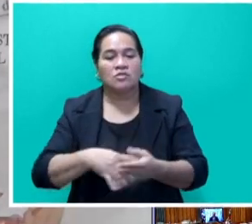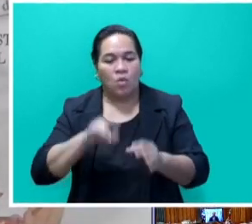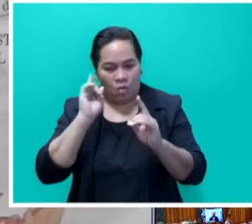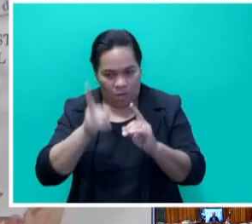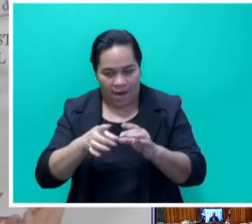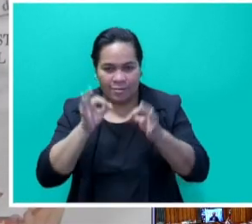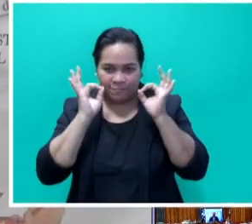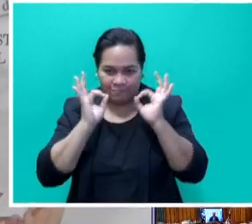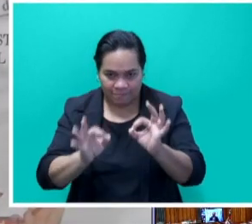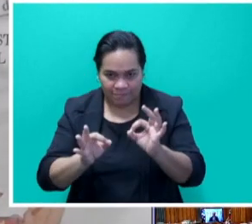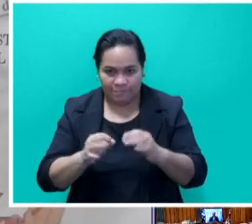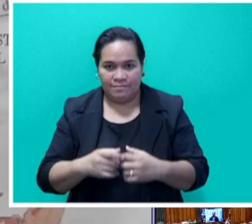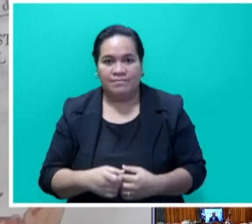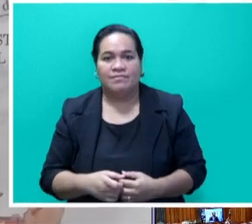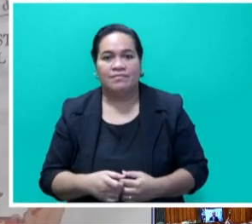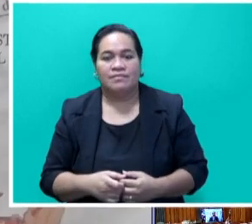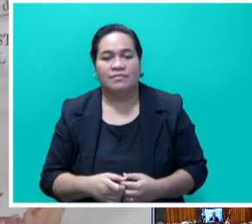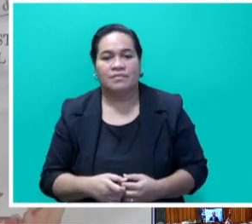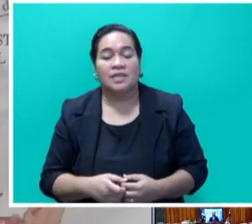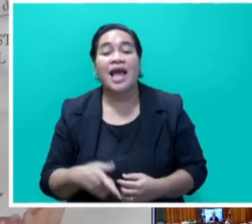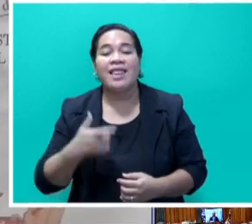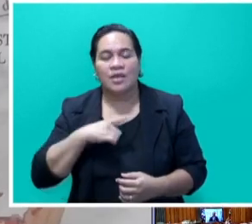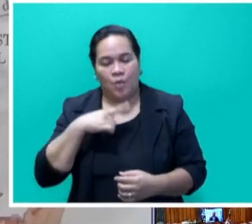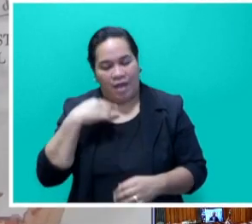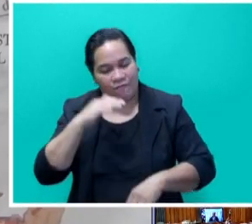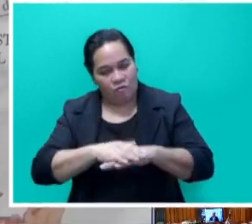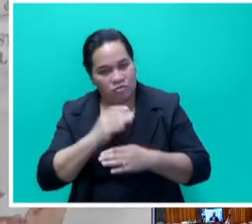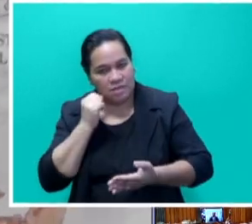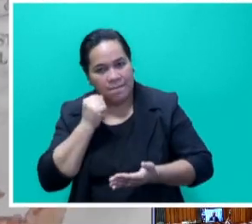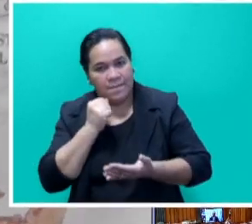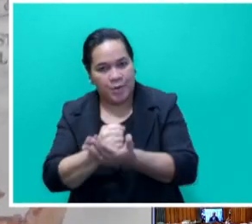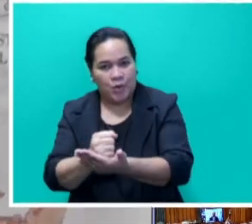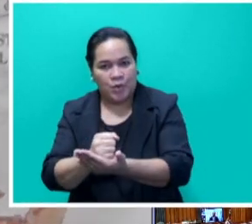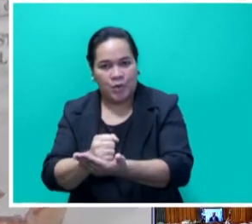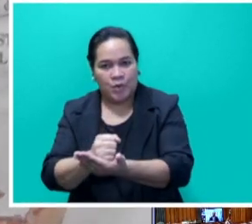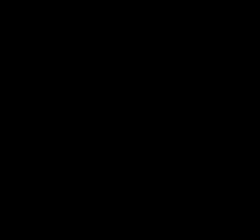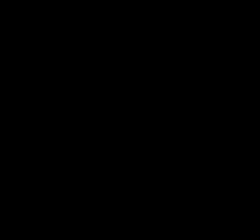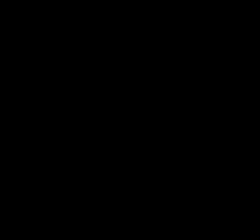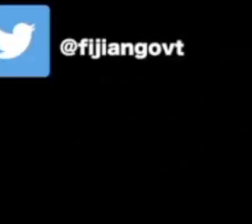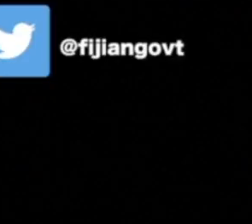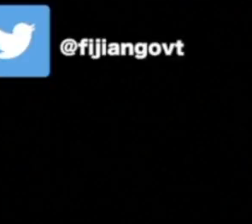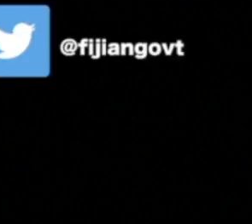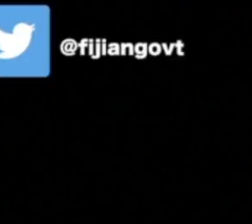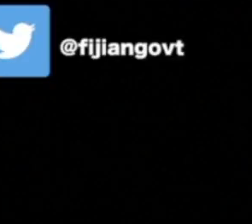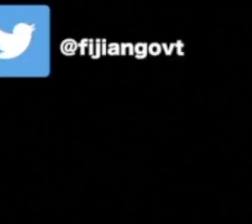that. And that is why I fully support this budget.